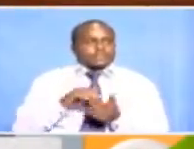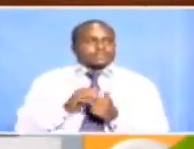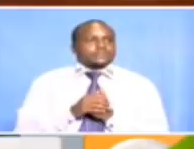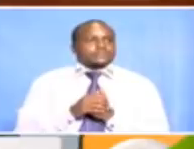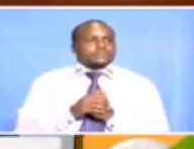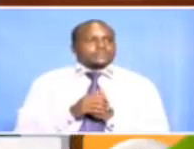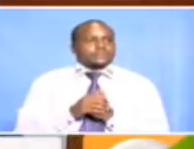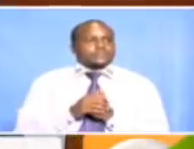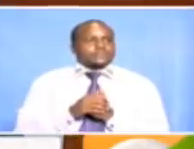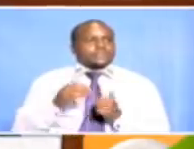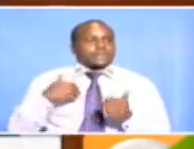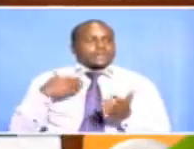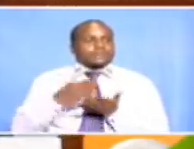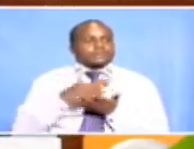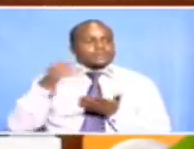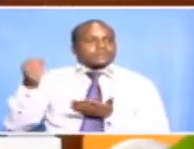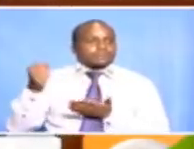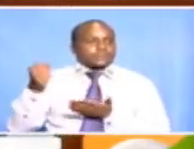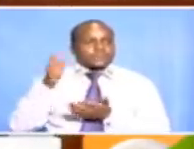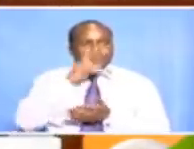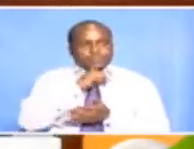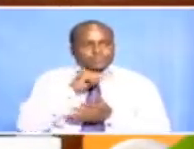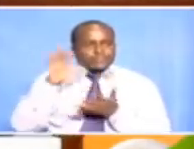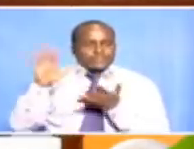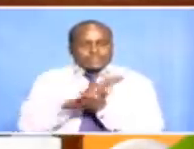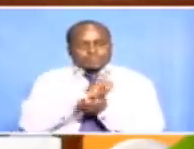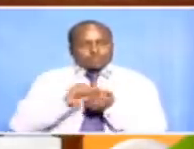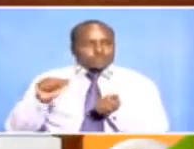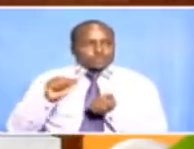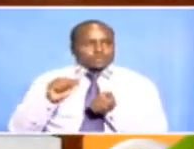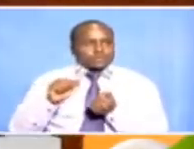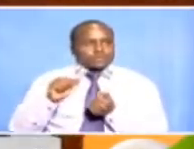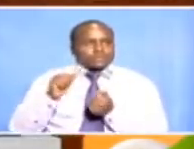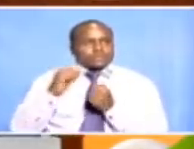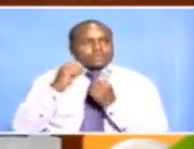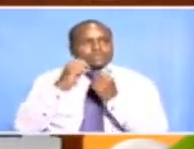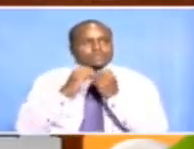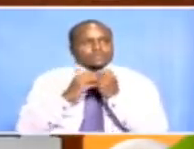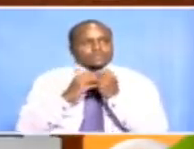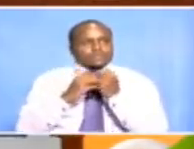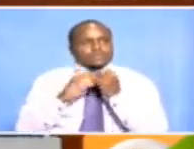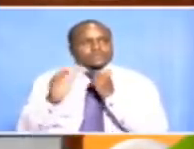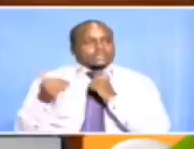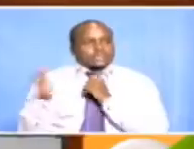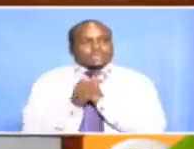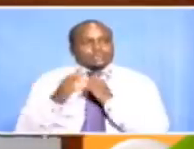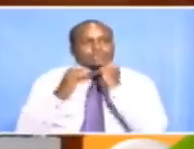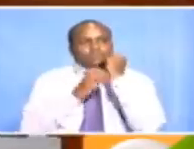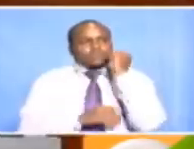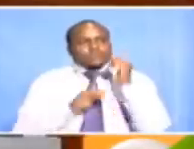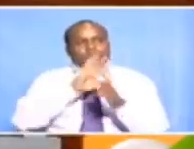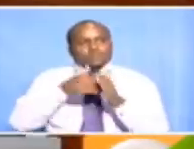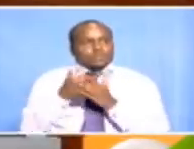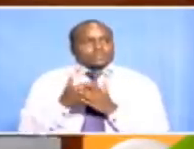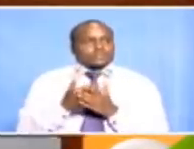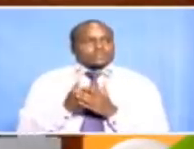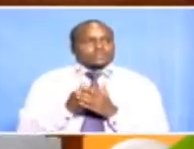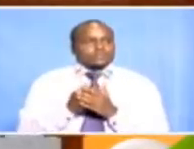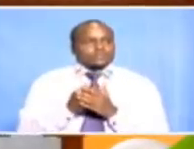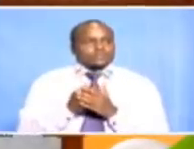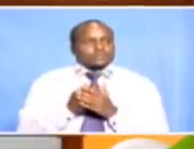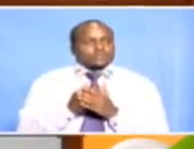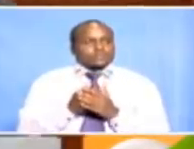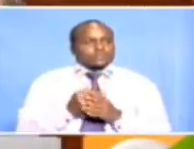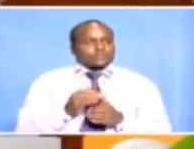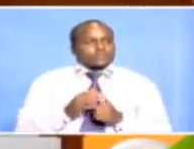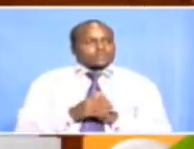I have suspended demolitions za maskini wote Nairobi. Wote. Why am I saying this?